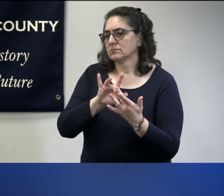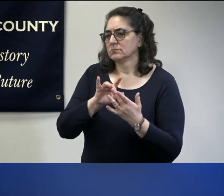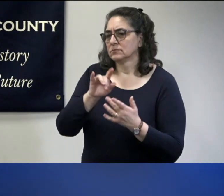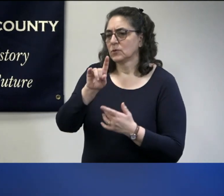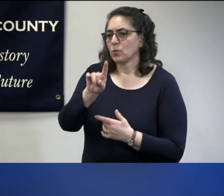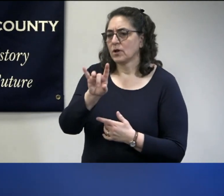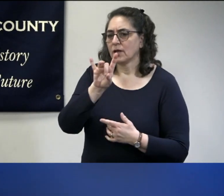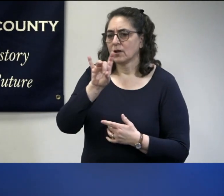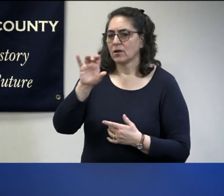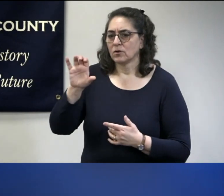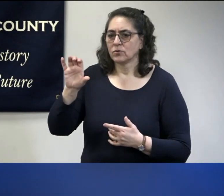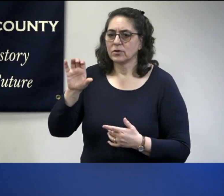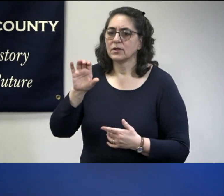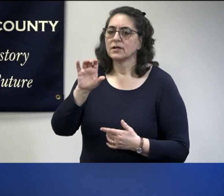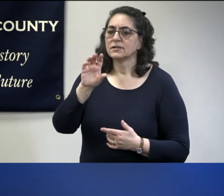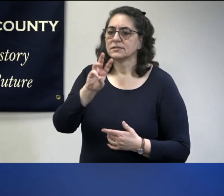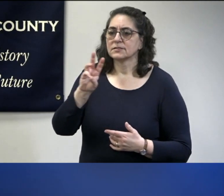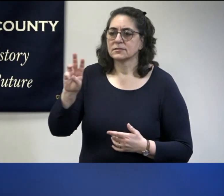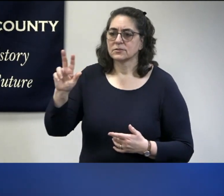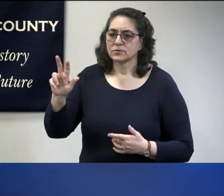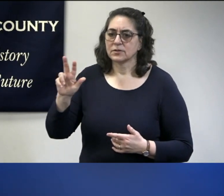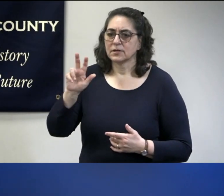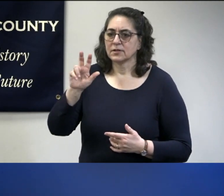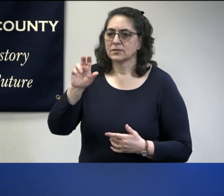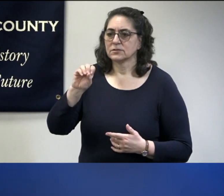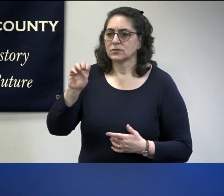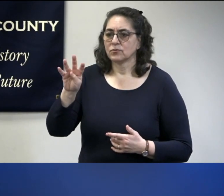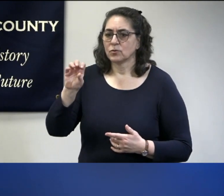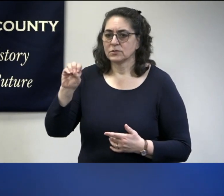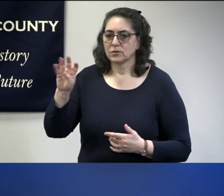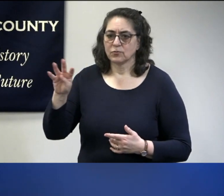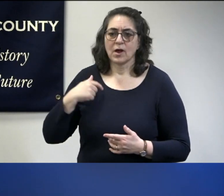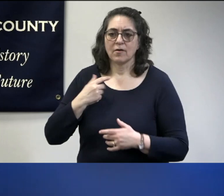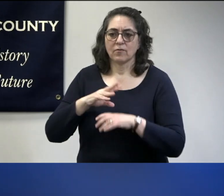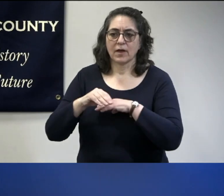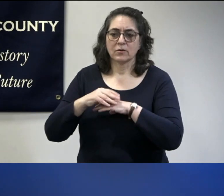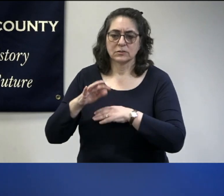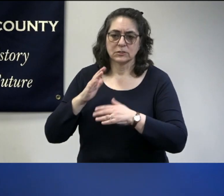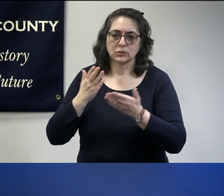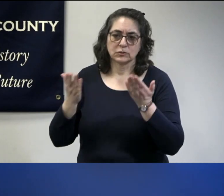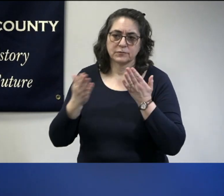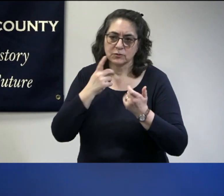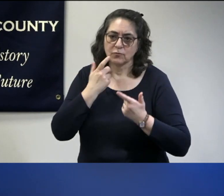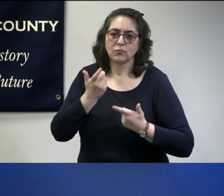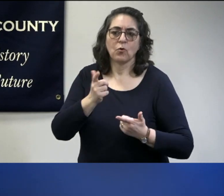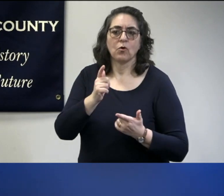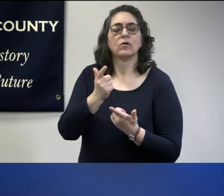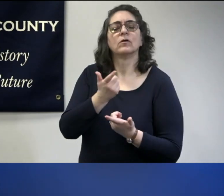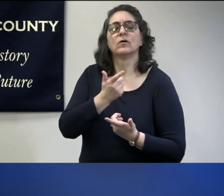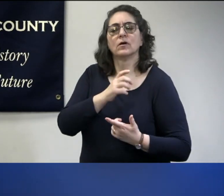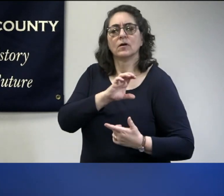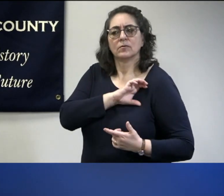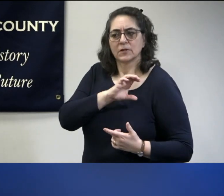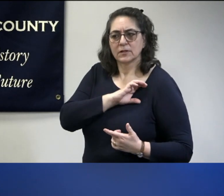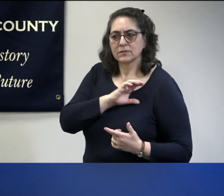1-800-663-0404. There's a cop-to-cop counseling service available for law enforcement officers at